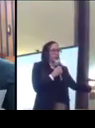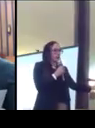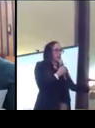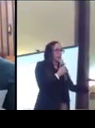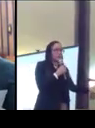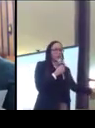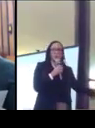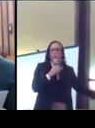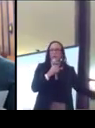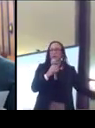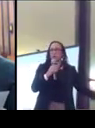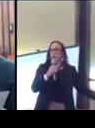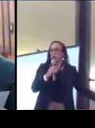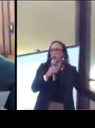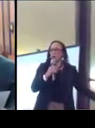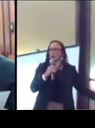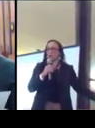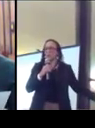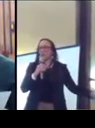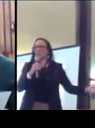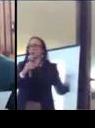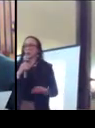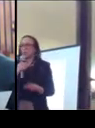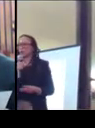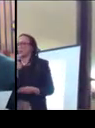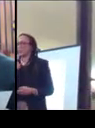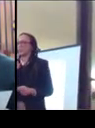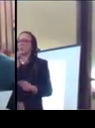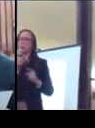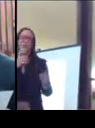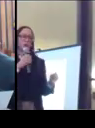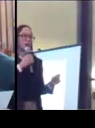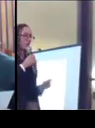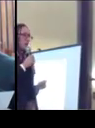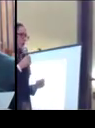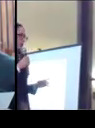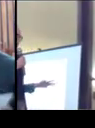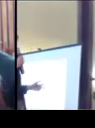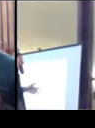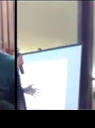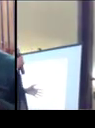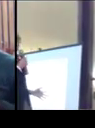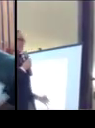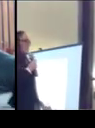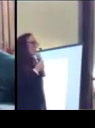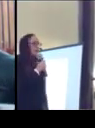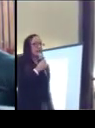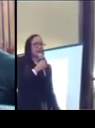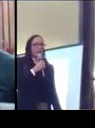without everyone in the front. This is a plan for not the three communities, it's one community. Learn that